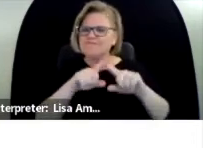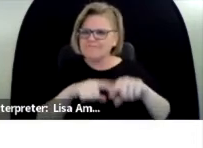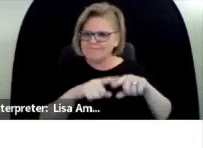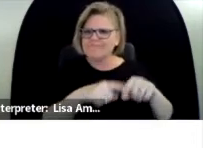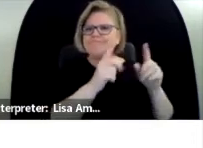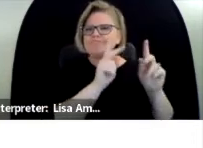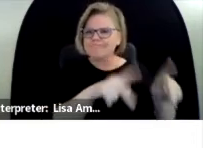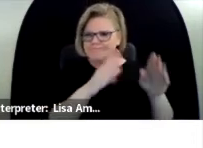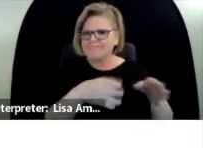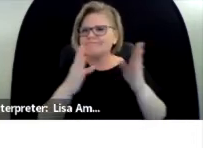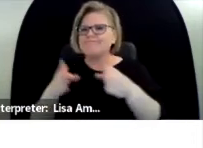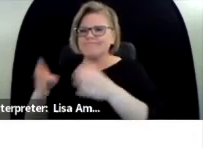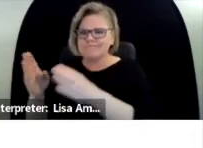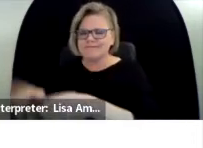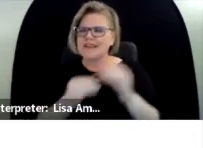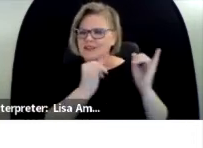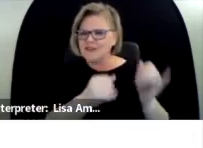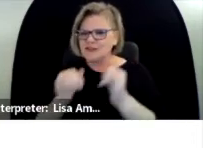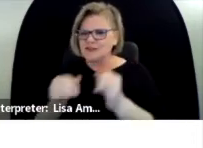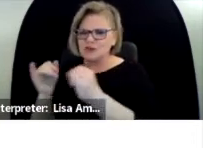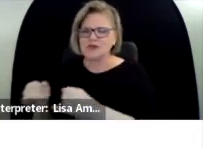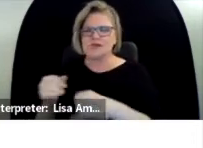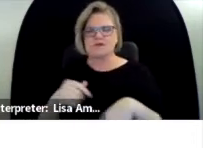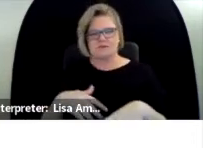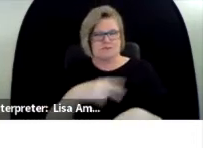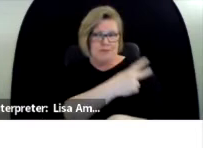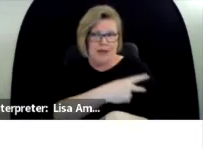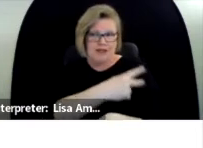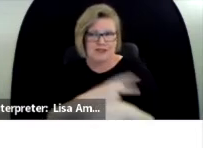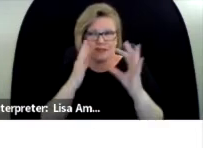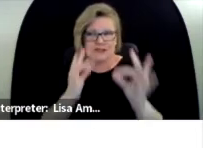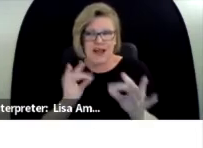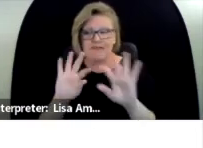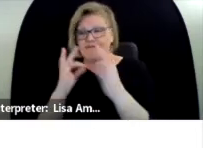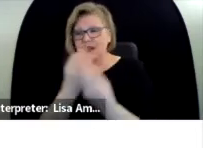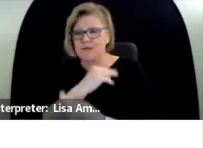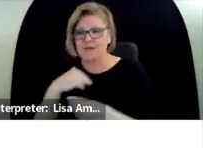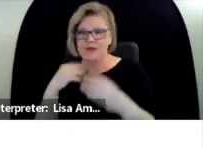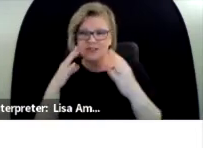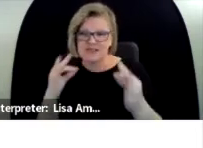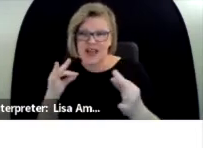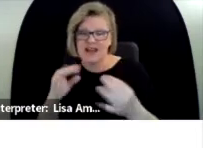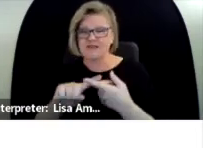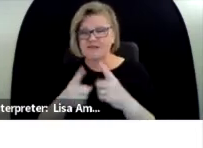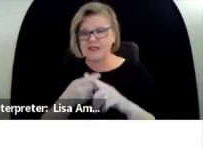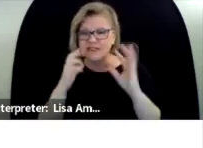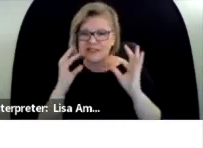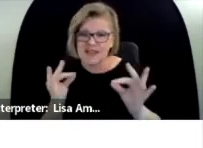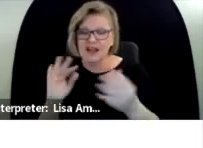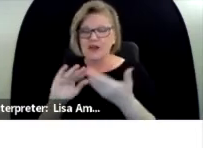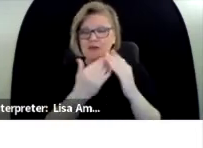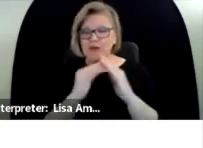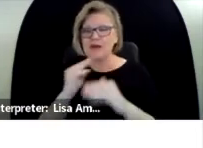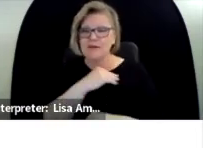to decide, it's for our patients and our family members to decide, and it's for our community to decide. So we probably want fewer